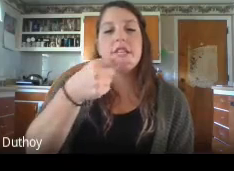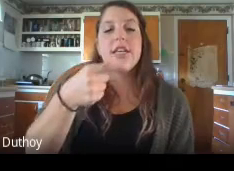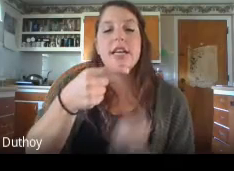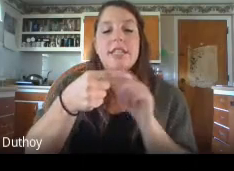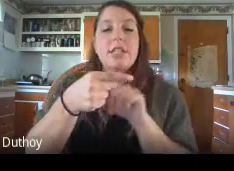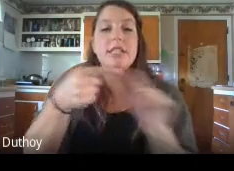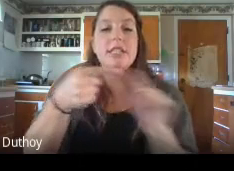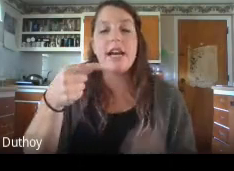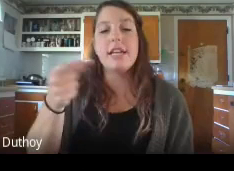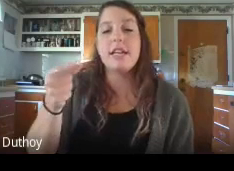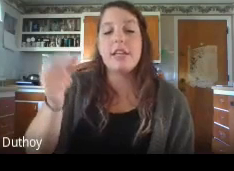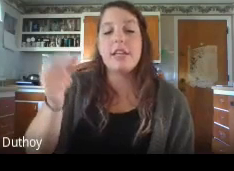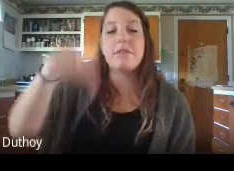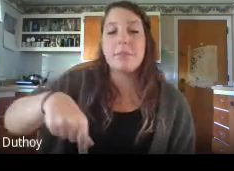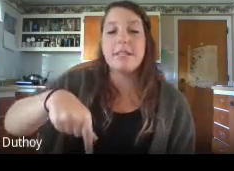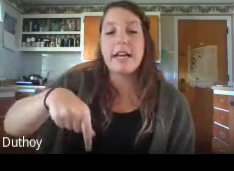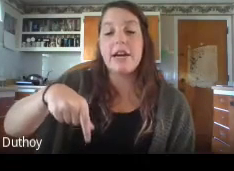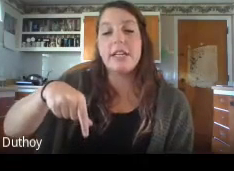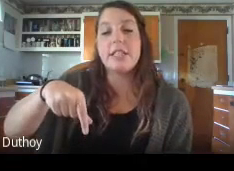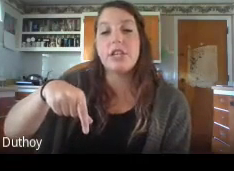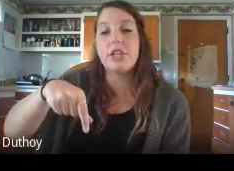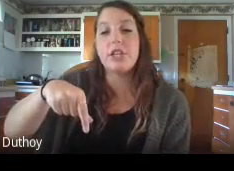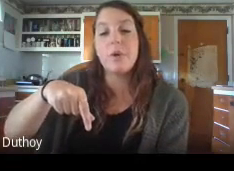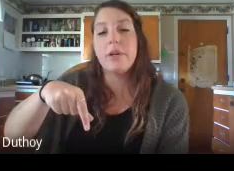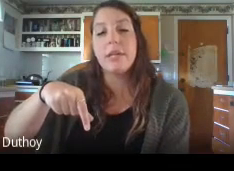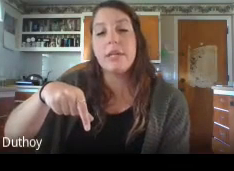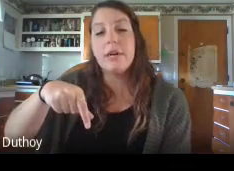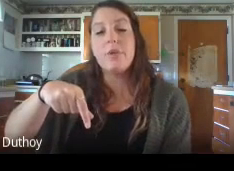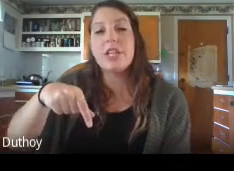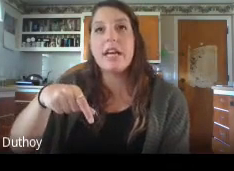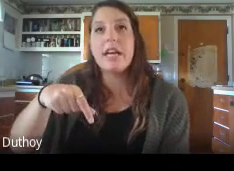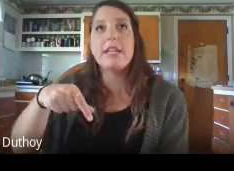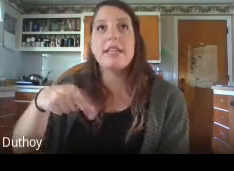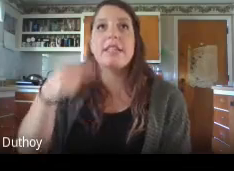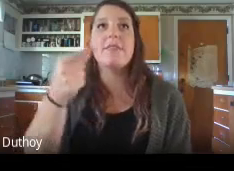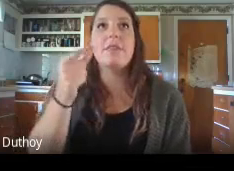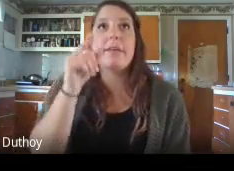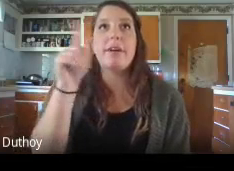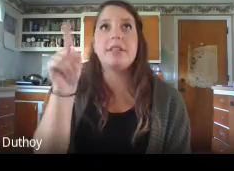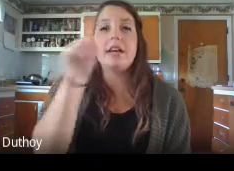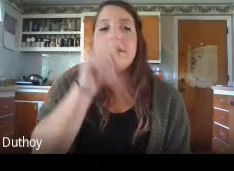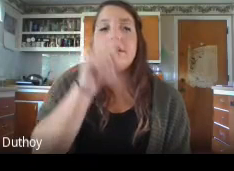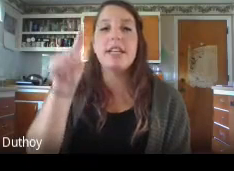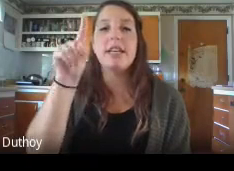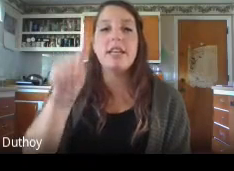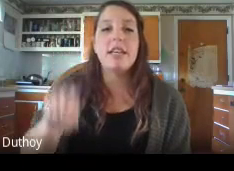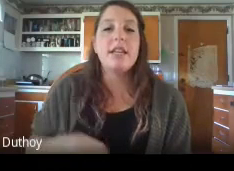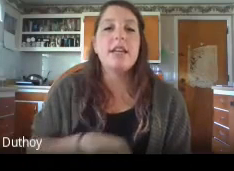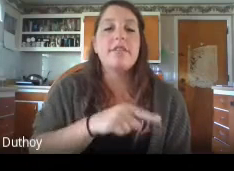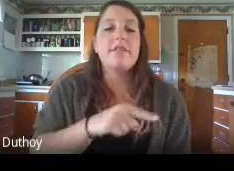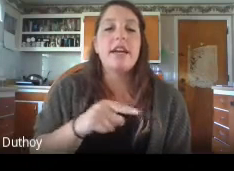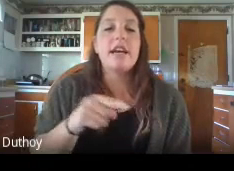So G is to the side. If you flip it down, it's a Q, which kind of makes sense if you think about the letter